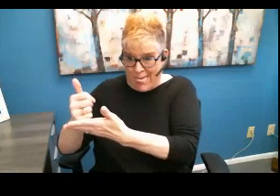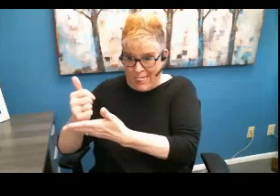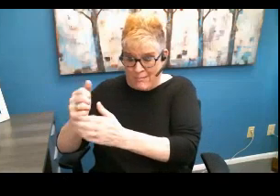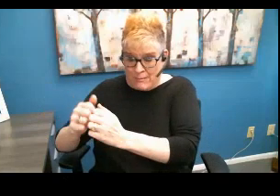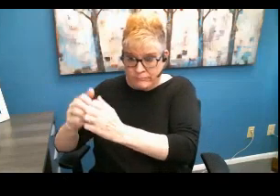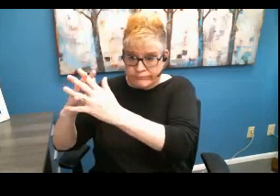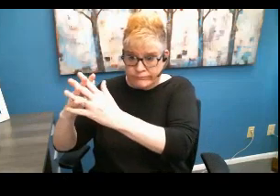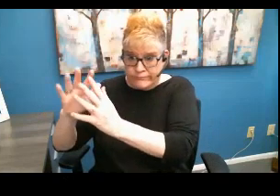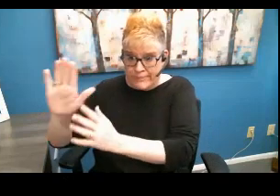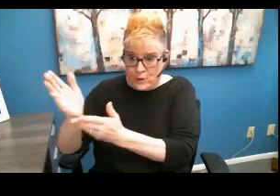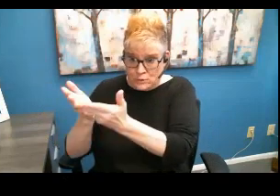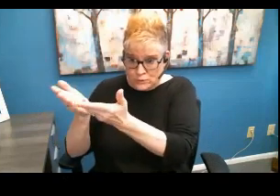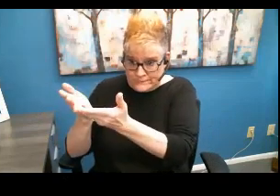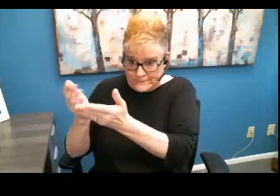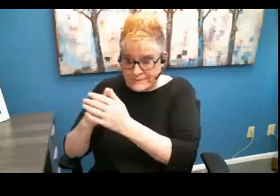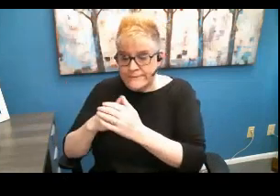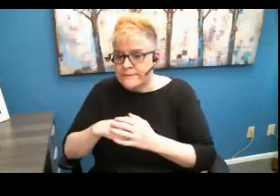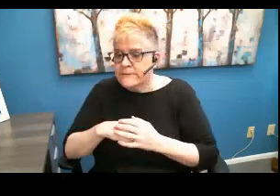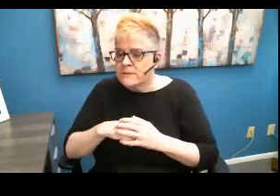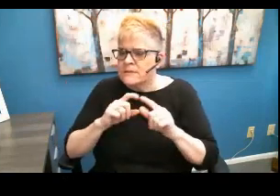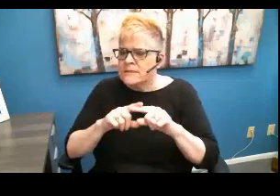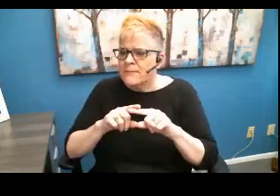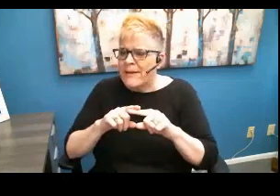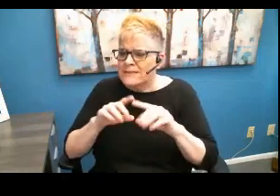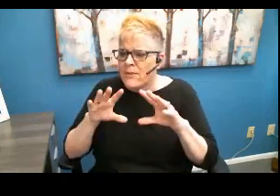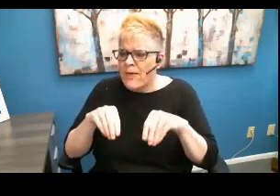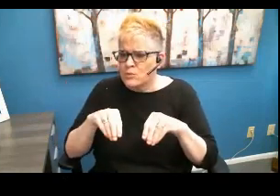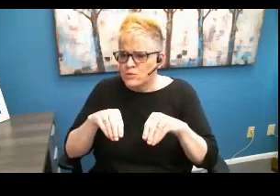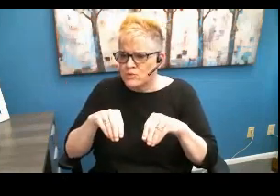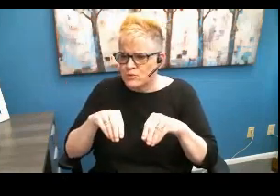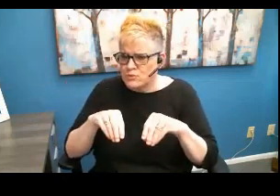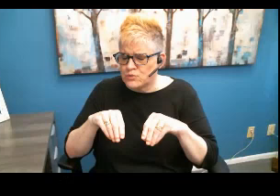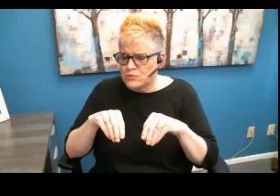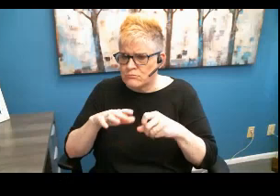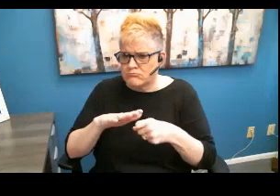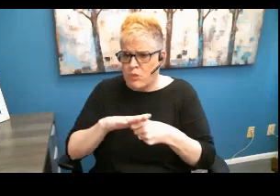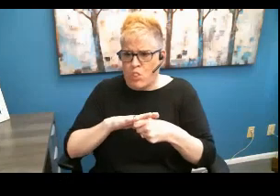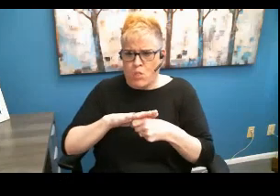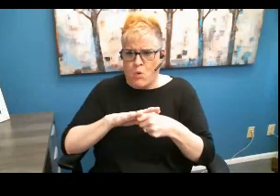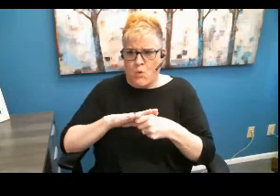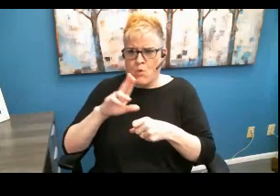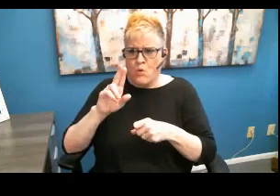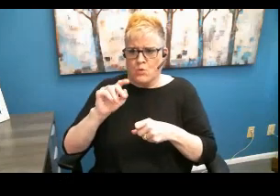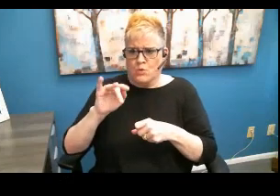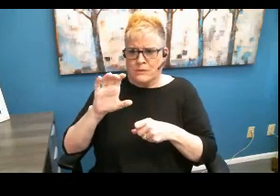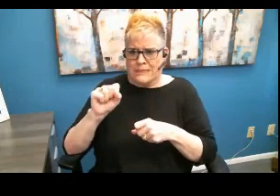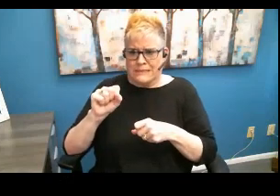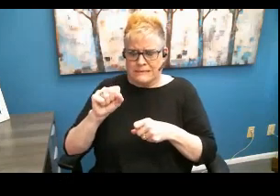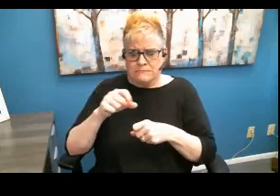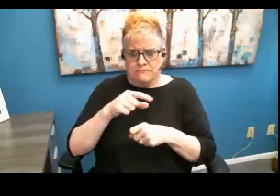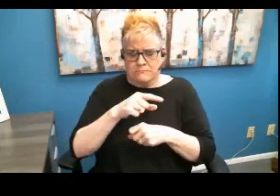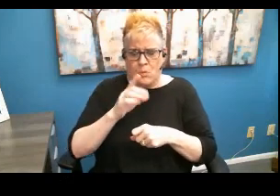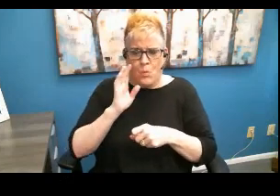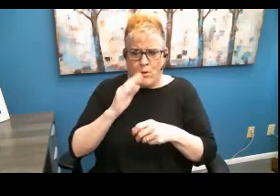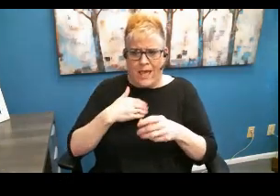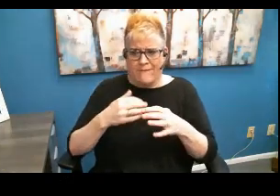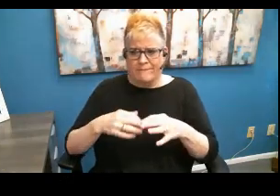services. So it depends on the outage, but the local utilities would be the ones that would have that